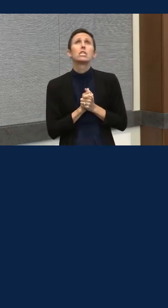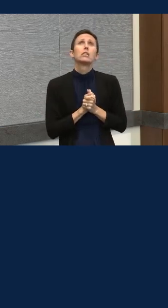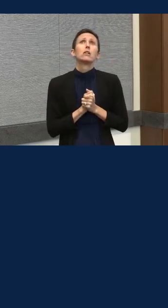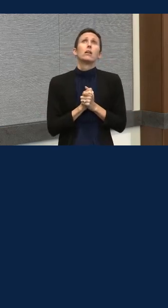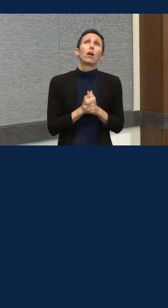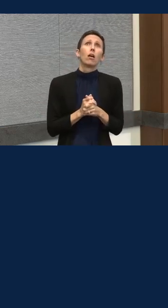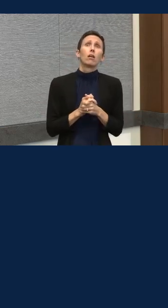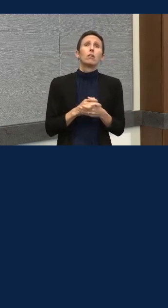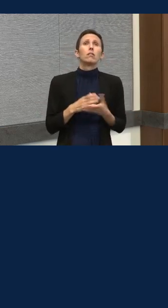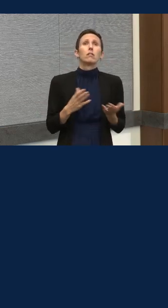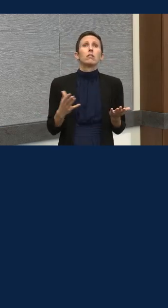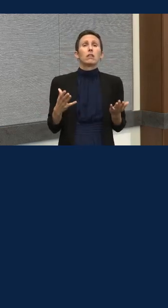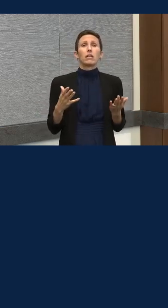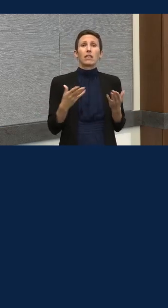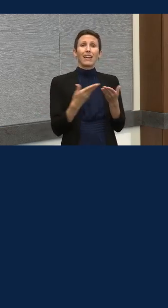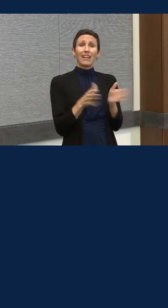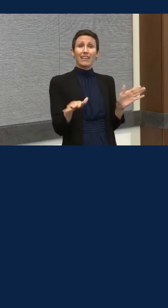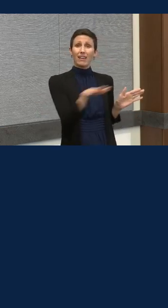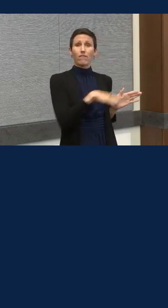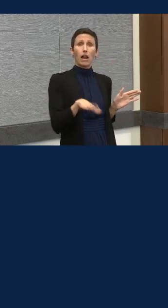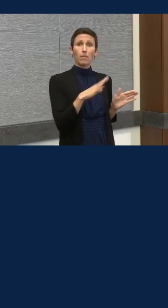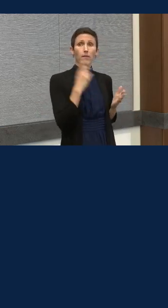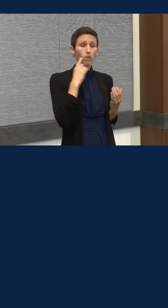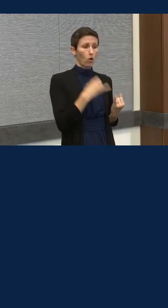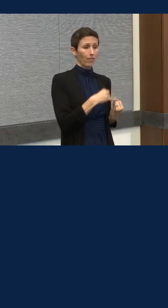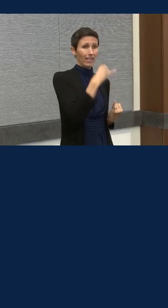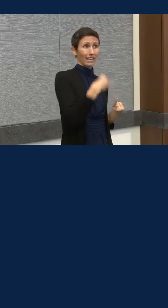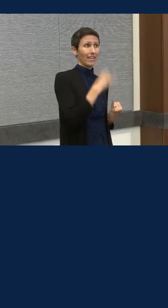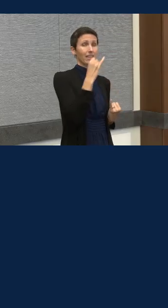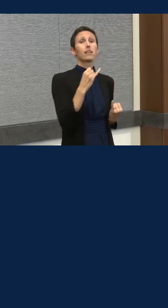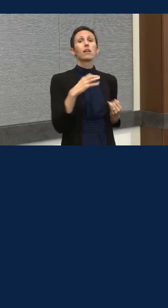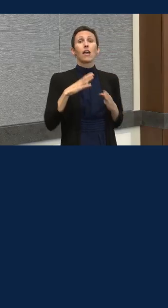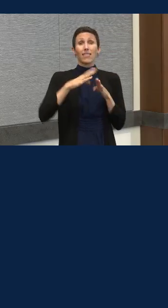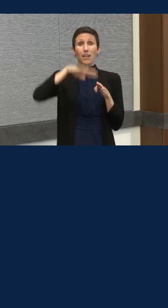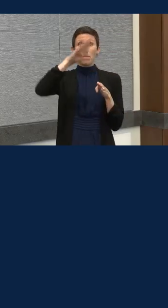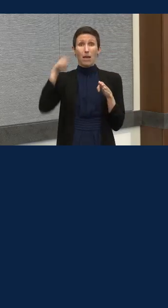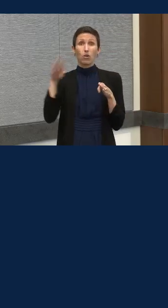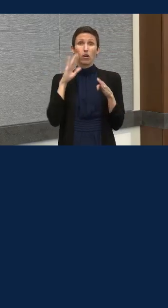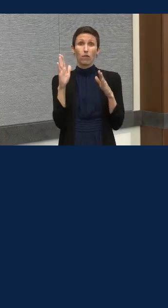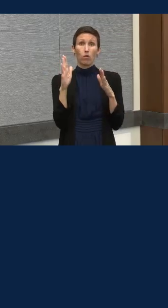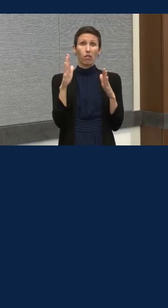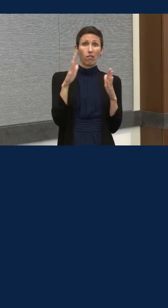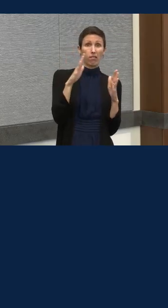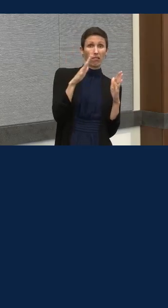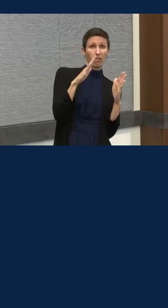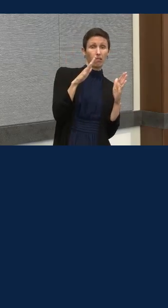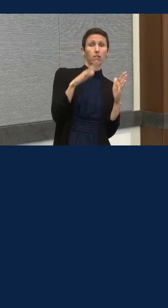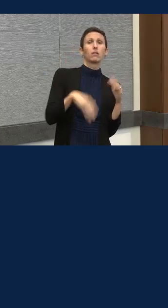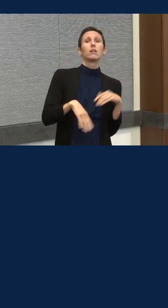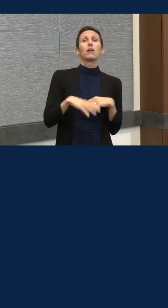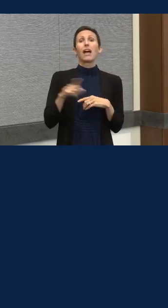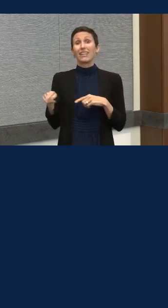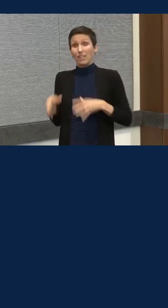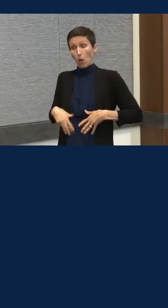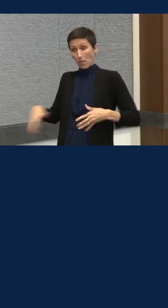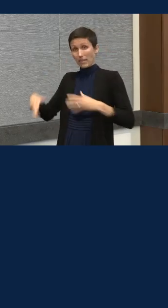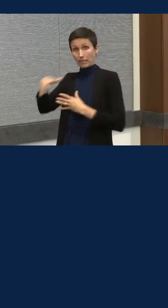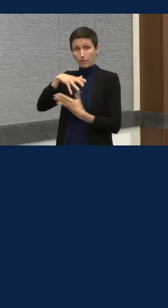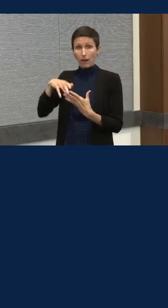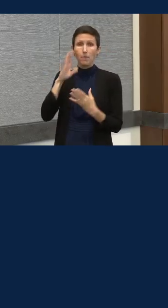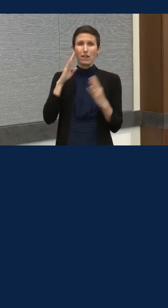in a lean environment, that whole bell curve shifts to the left. In a highly obesogenic environment, that whole bell curve shifts to the